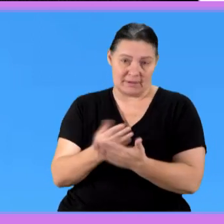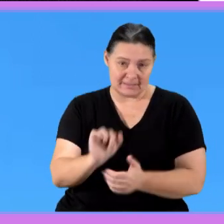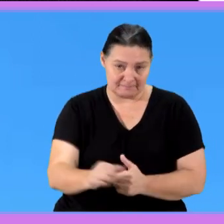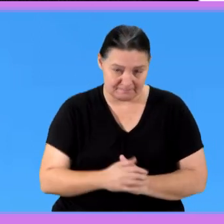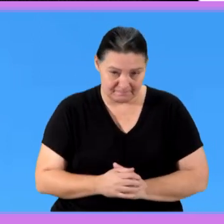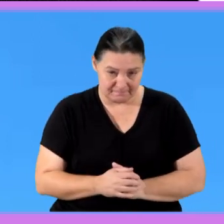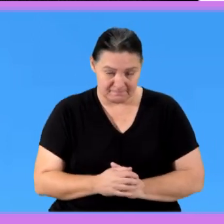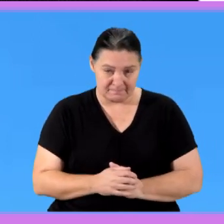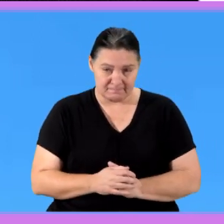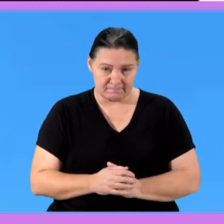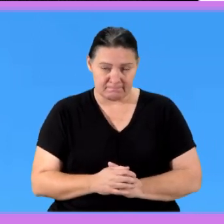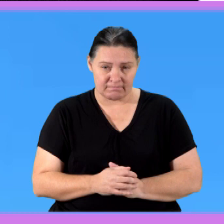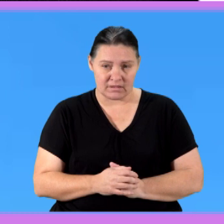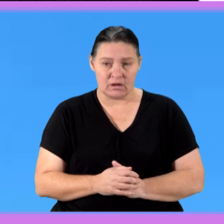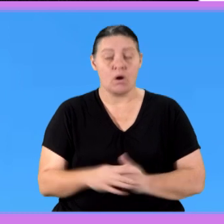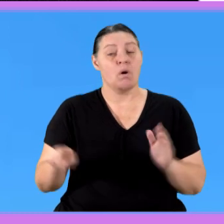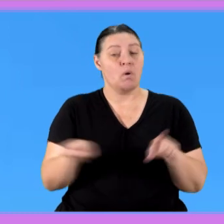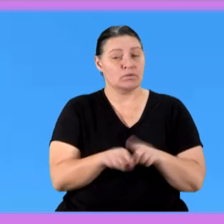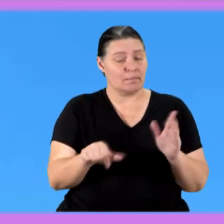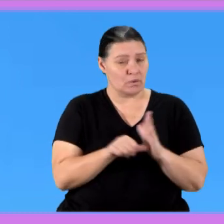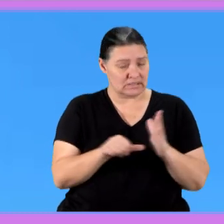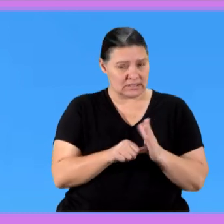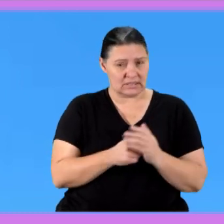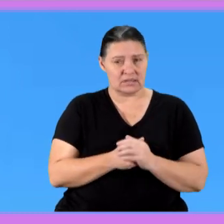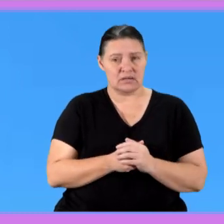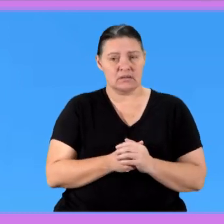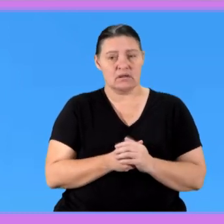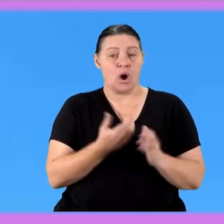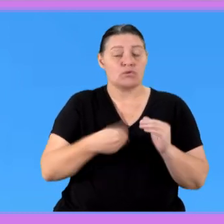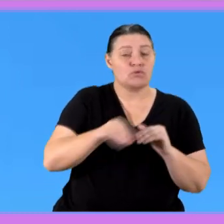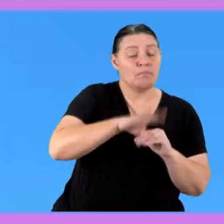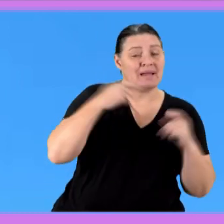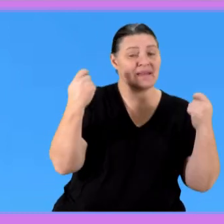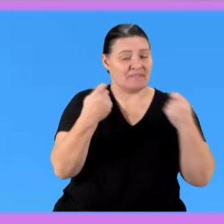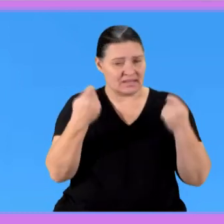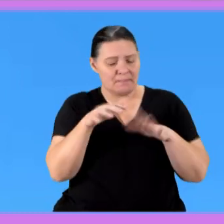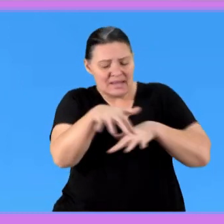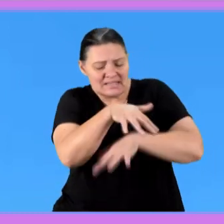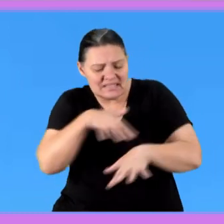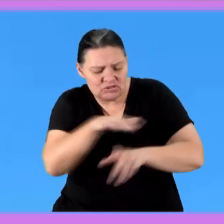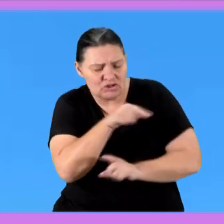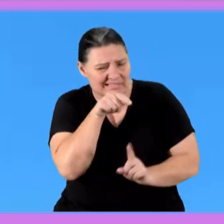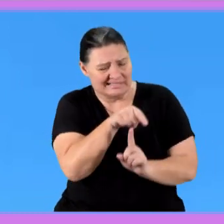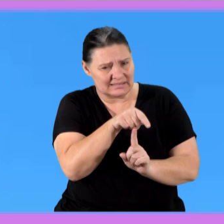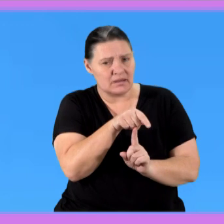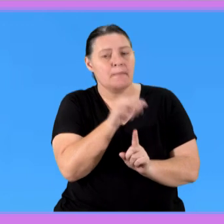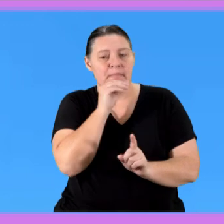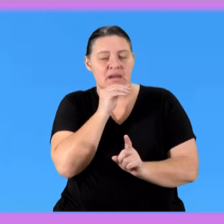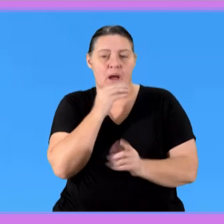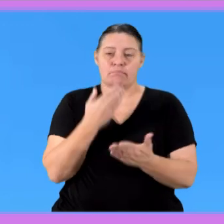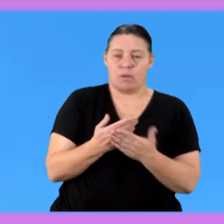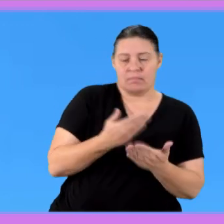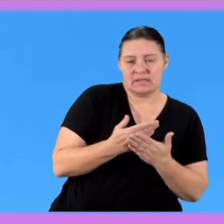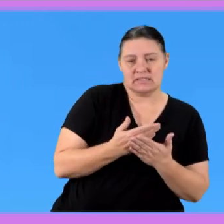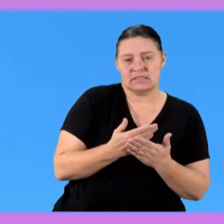theoretical and experimental probability. Also important is that a compound event is a